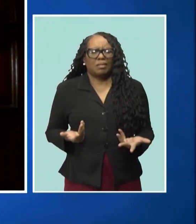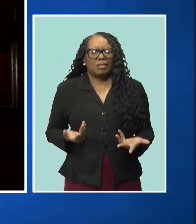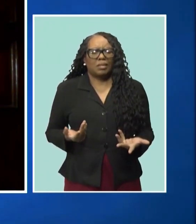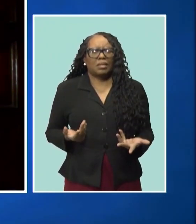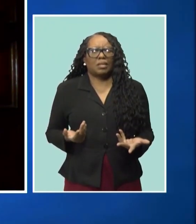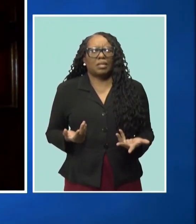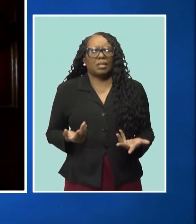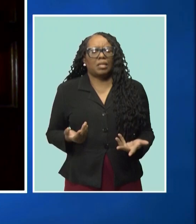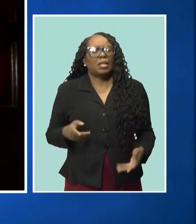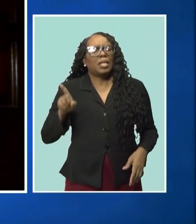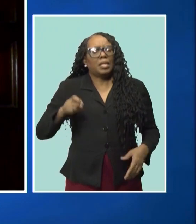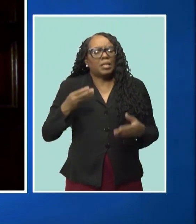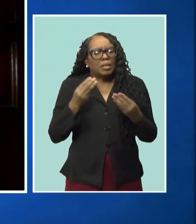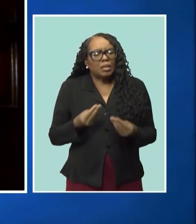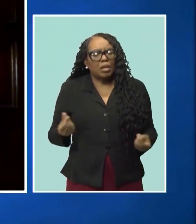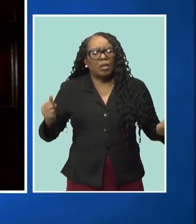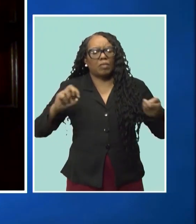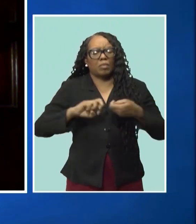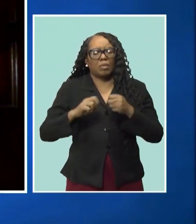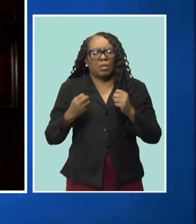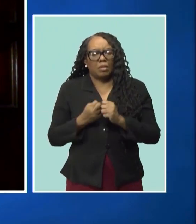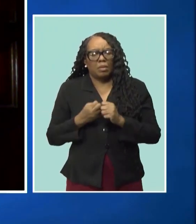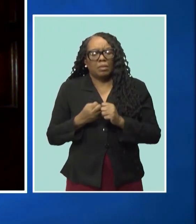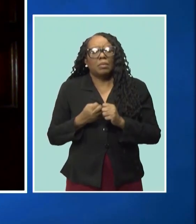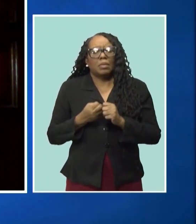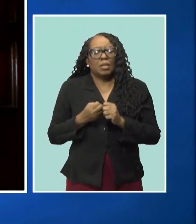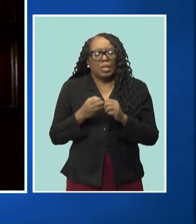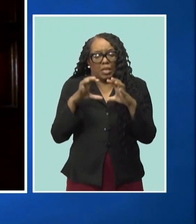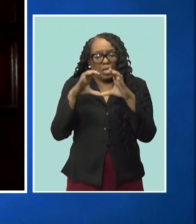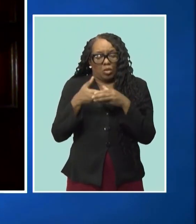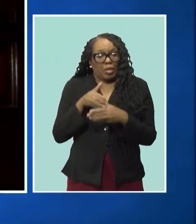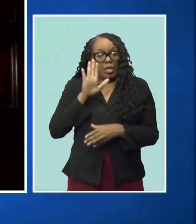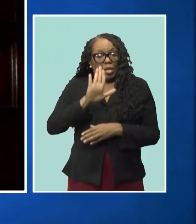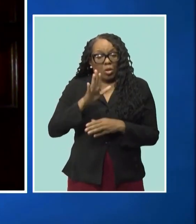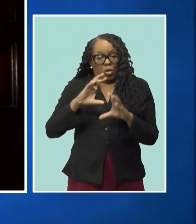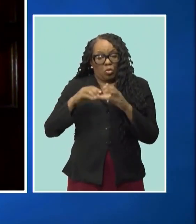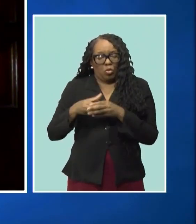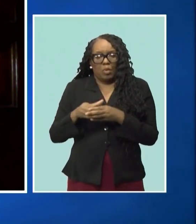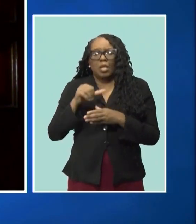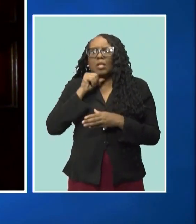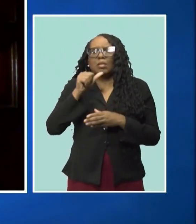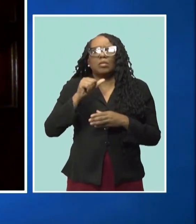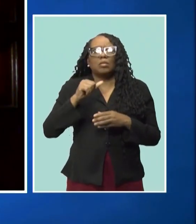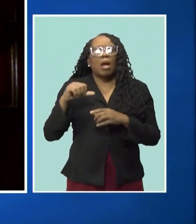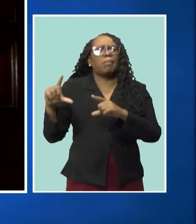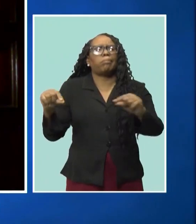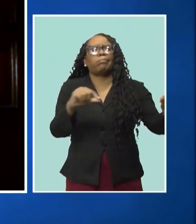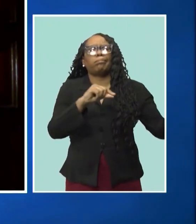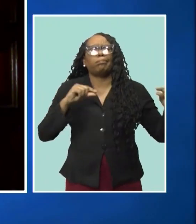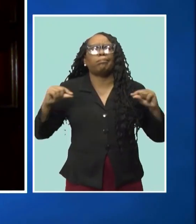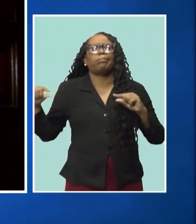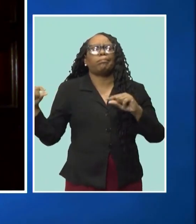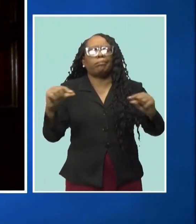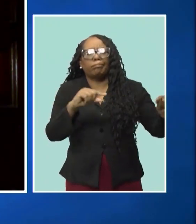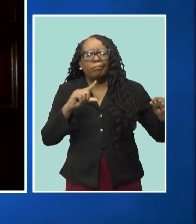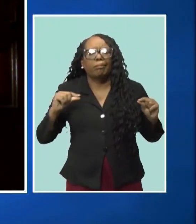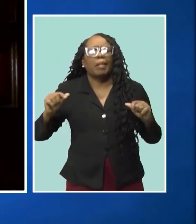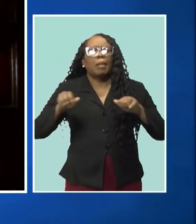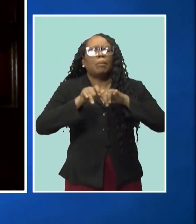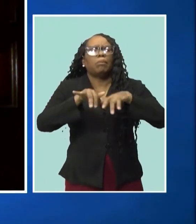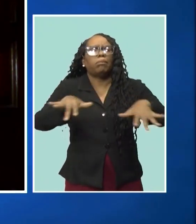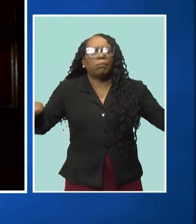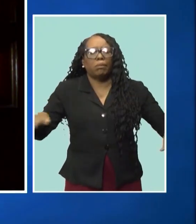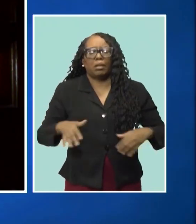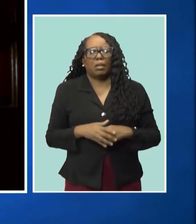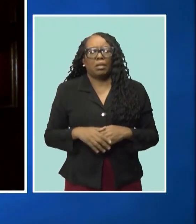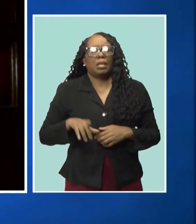done in-house. There need to be collaboration with the executive, with the